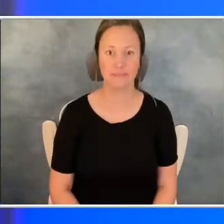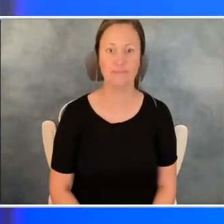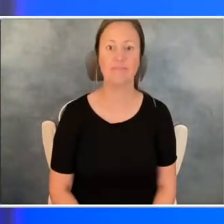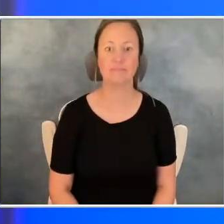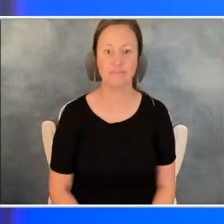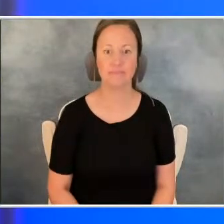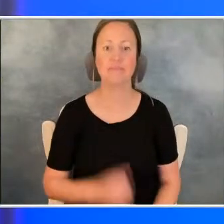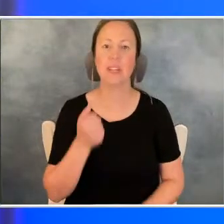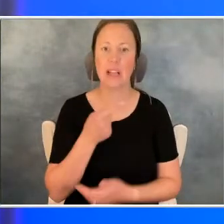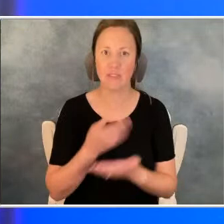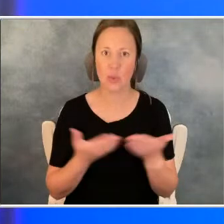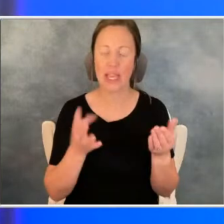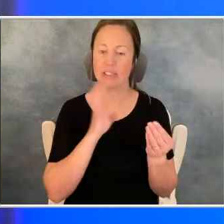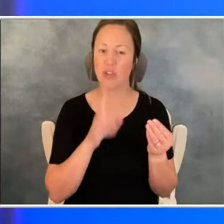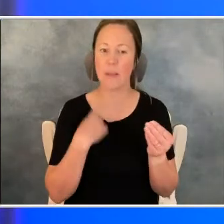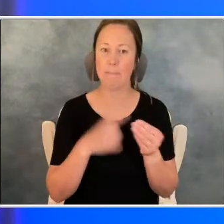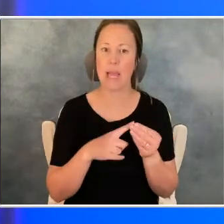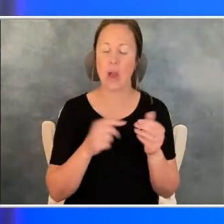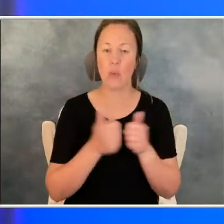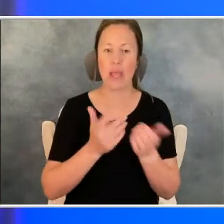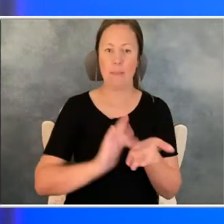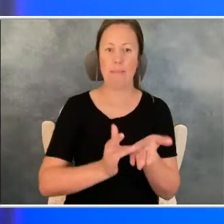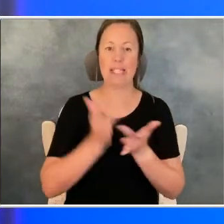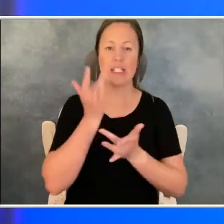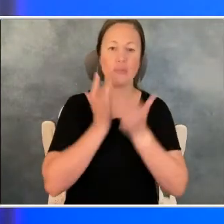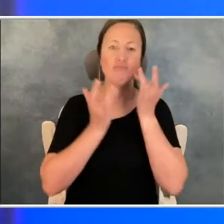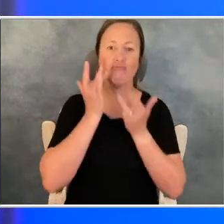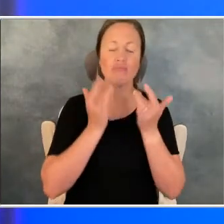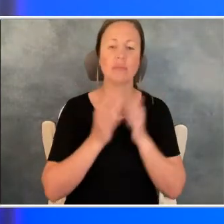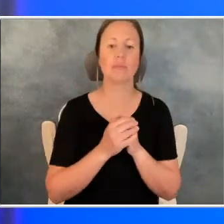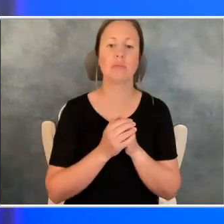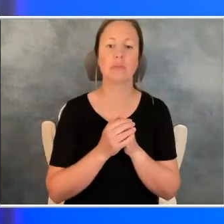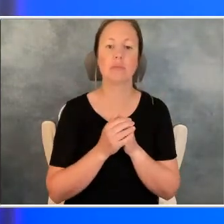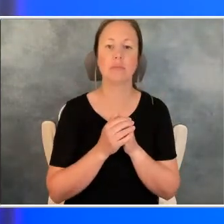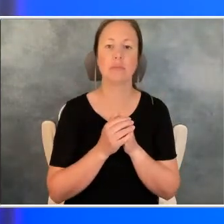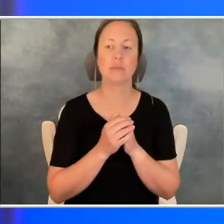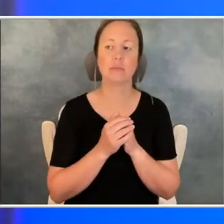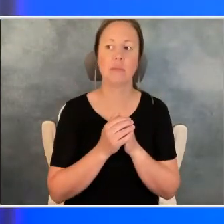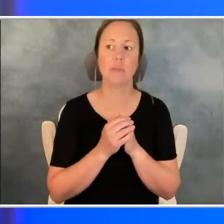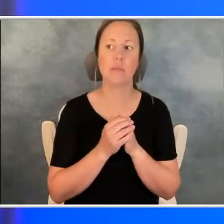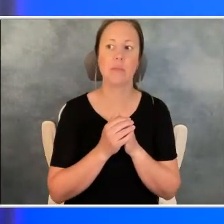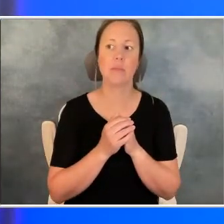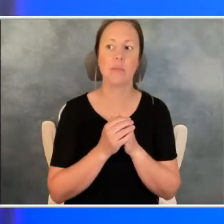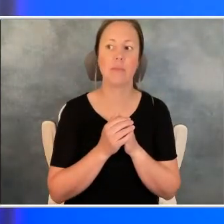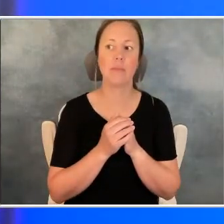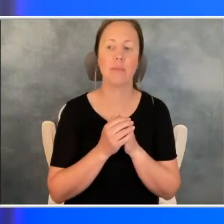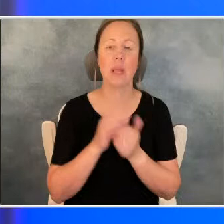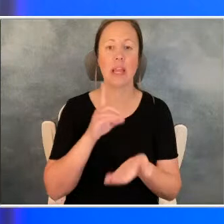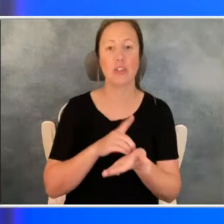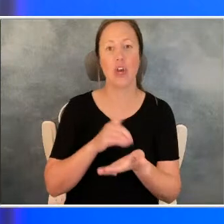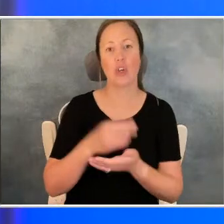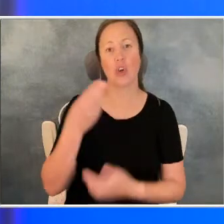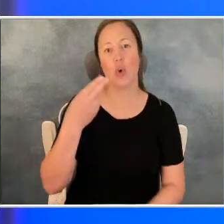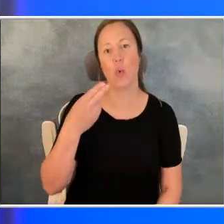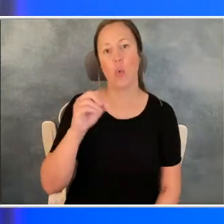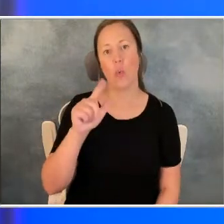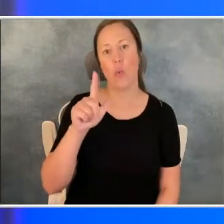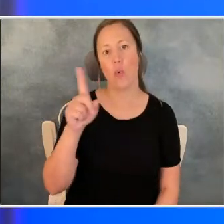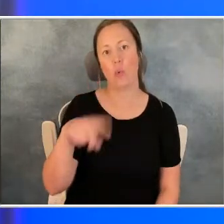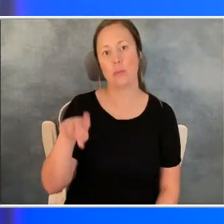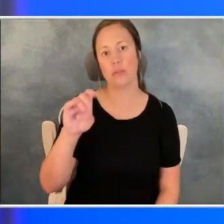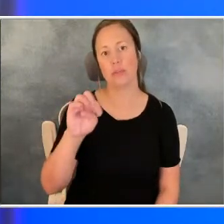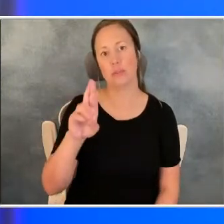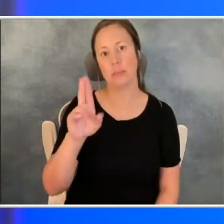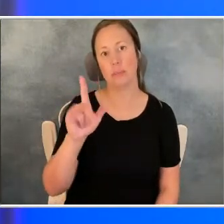about drug shortages. I want to give a shout out, and Dr. Holzberlein was here said it, to